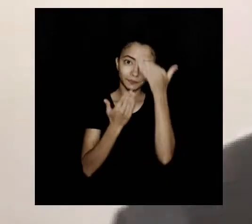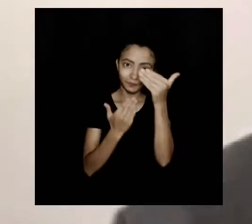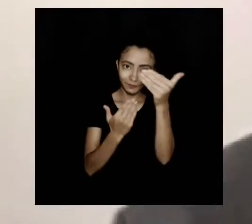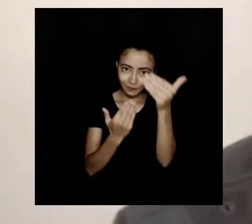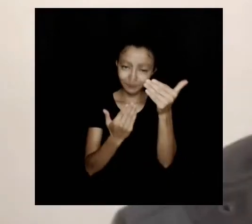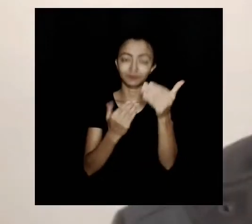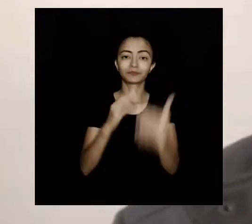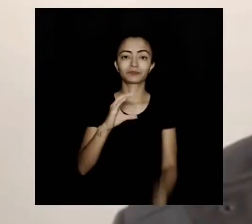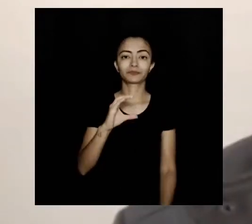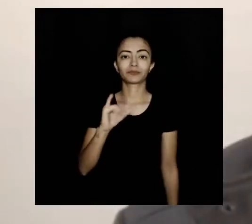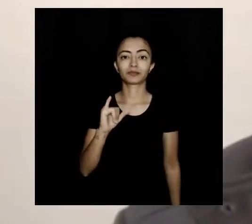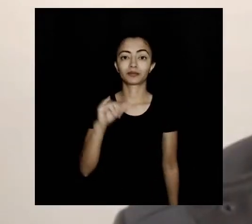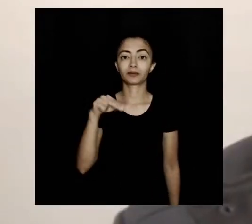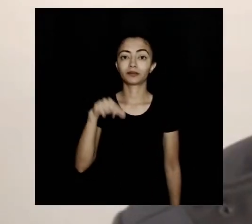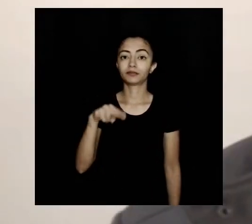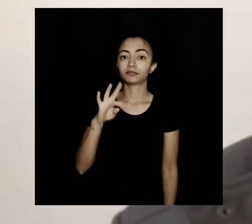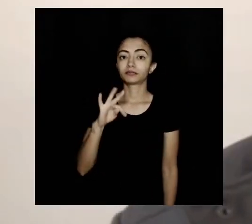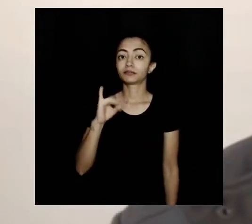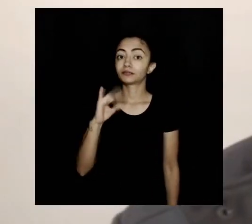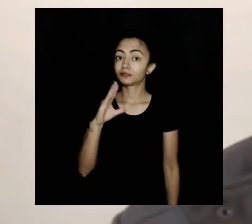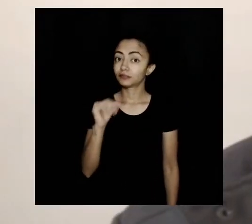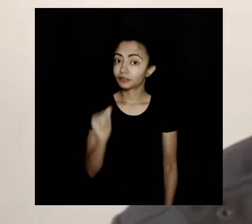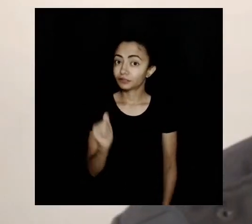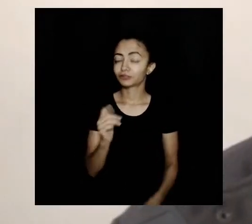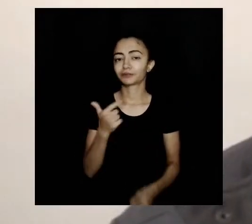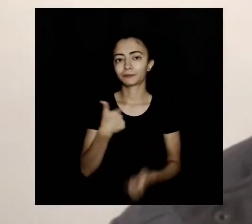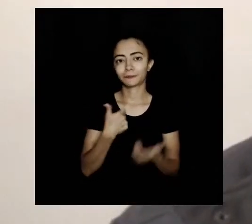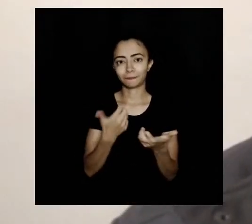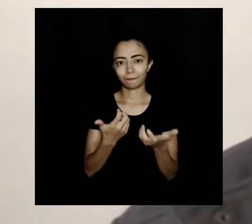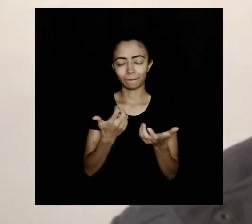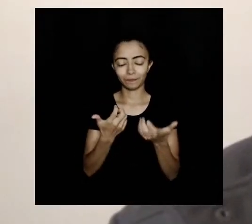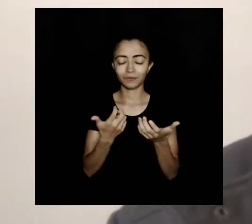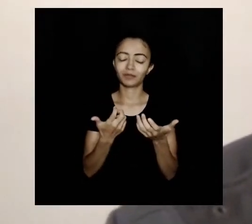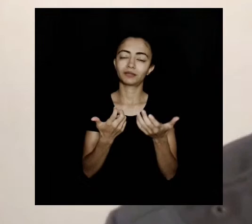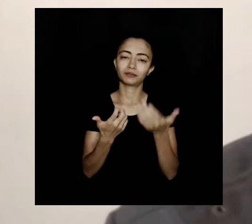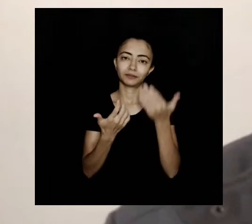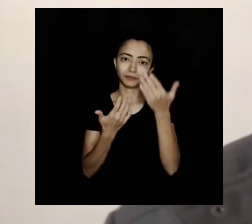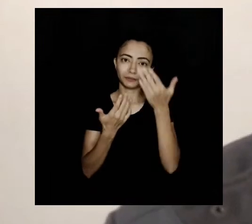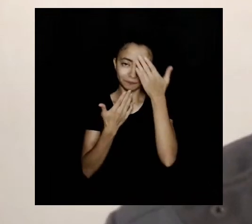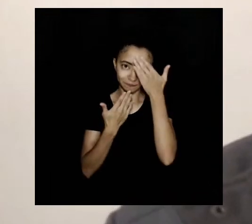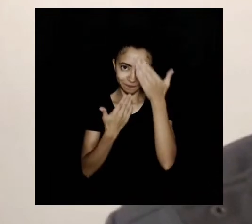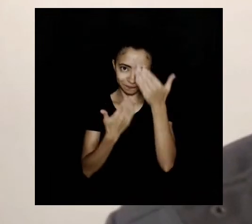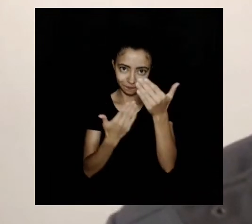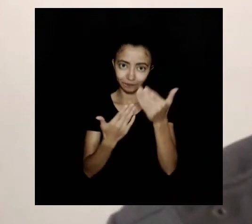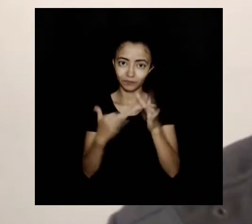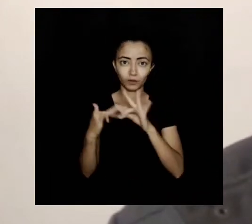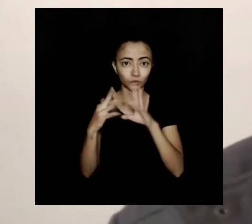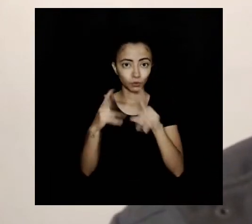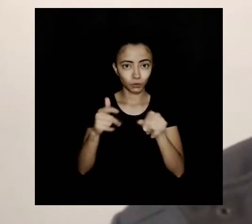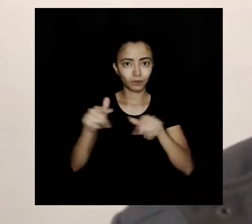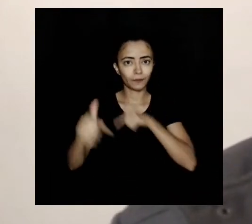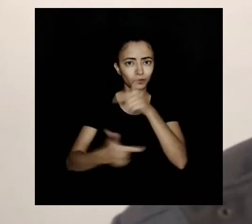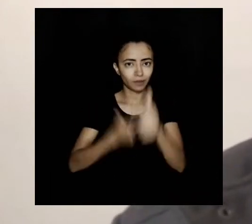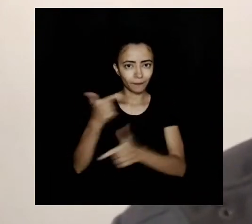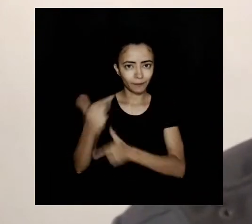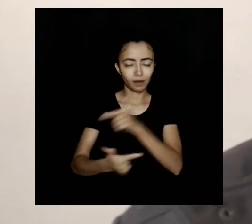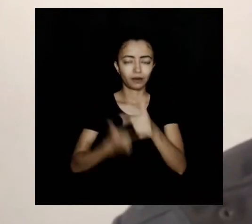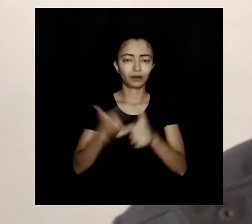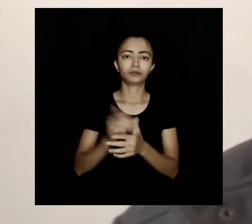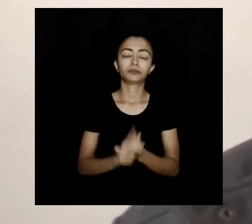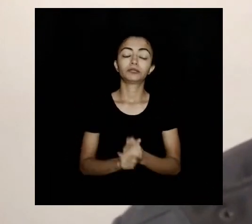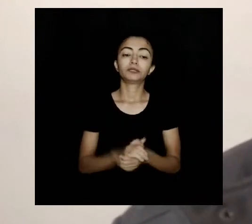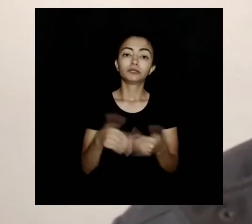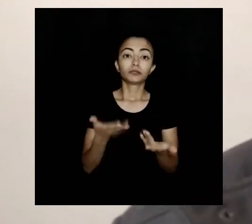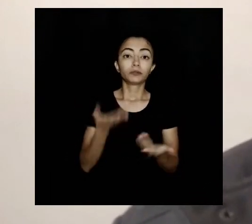Thank you very, very much. I'd like to thank everyone and your entire network as well.